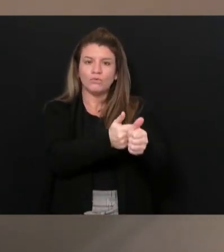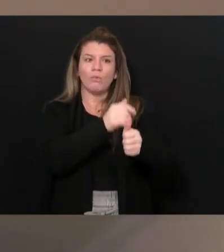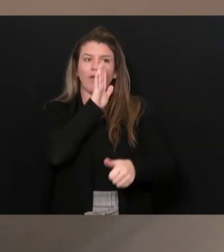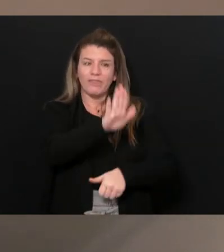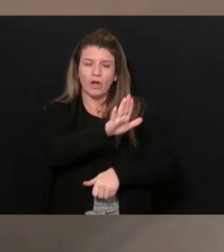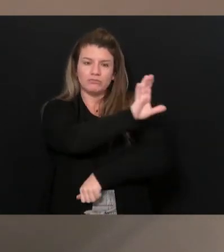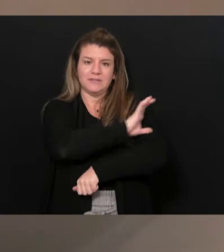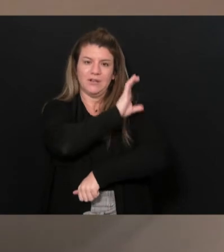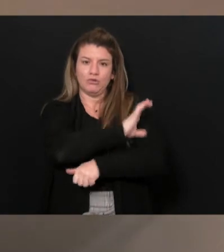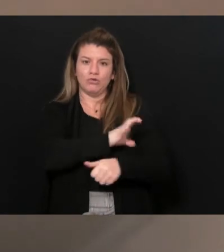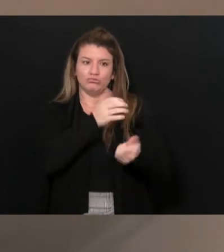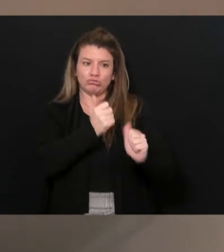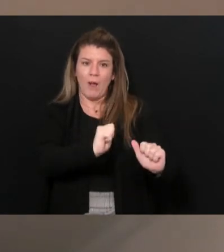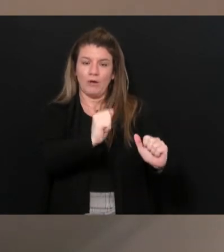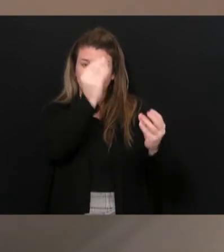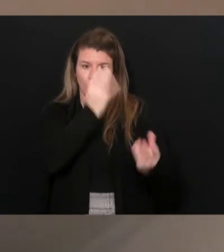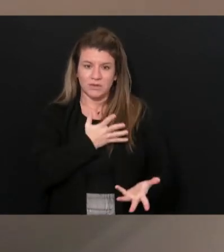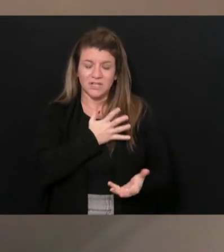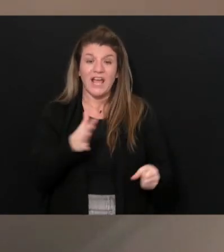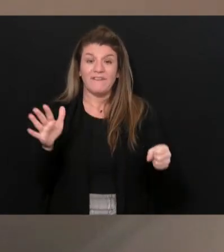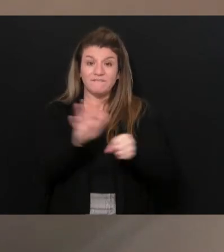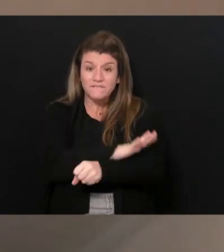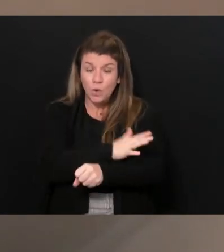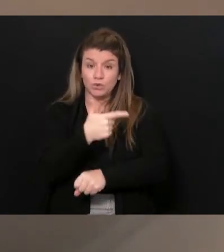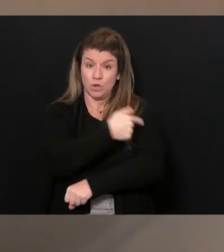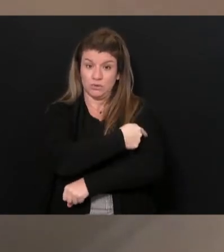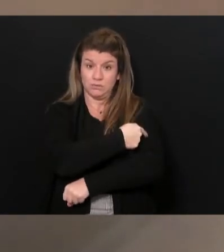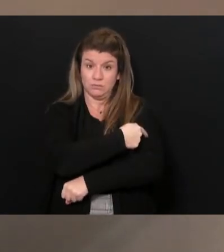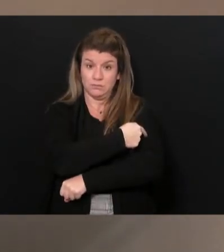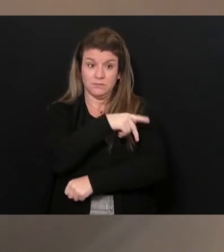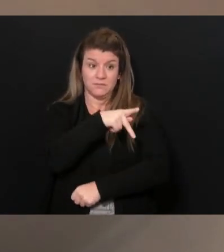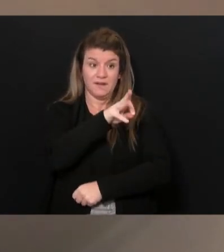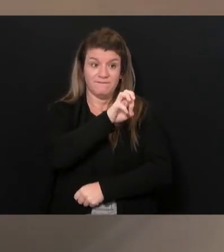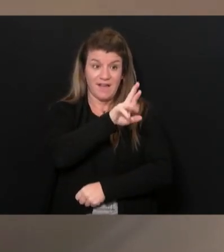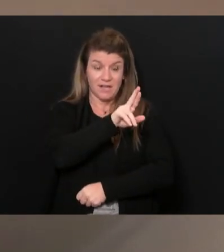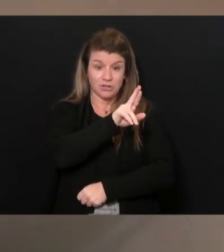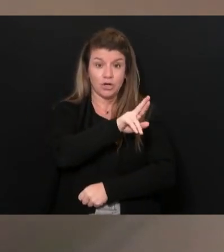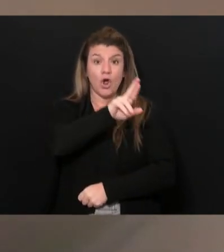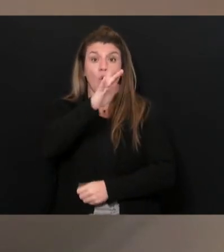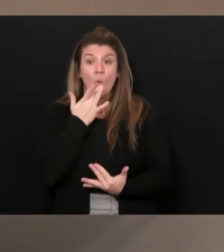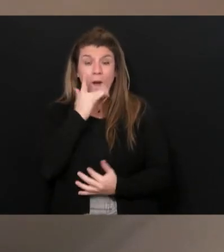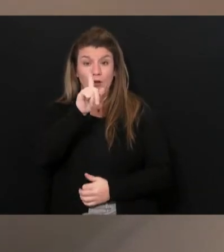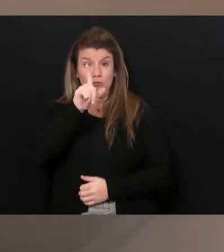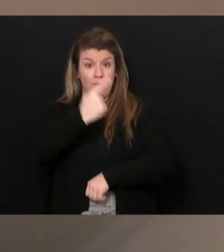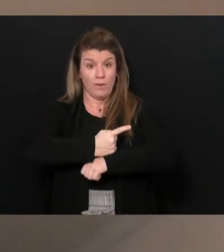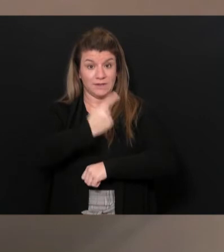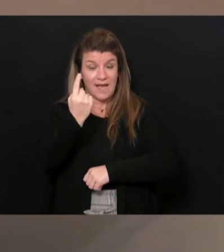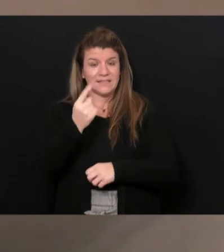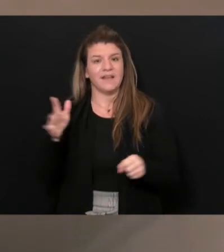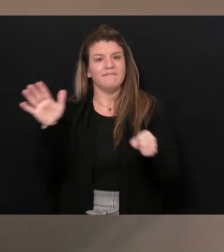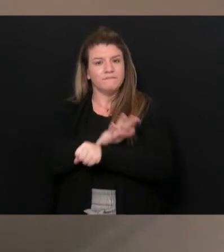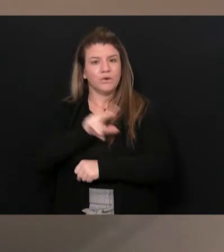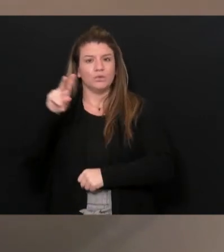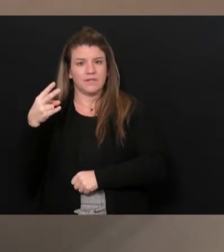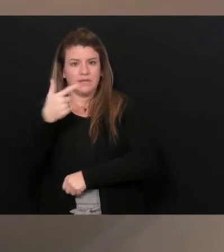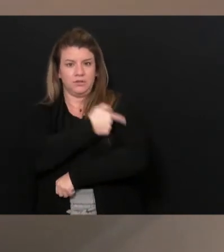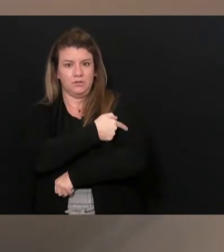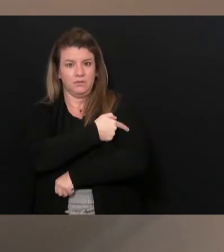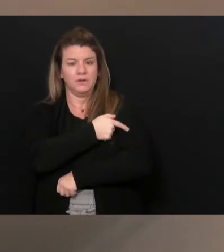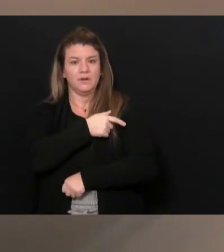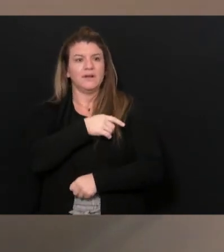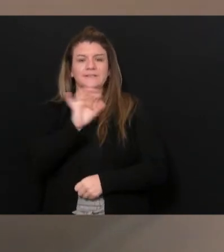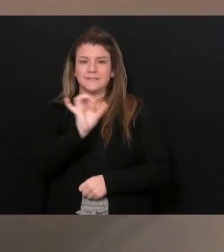clinical trials tell us. Full dose of the Pfizer vaccine, separated by 21 days, full second dose, full dose of the